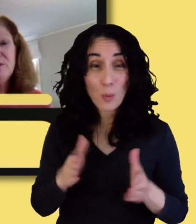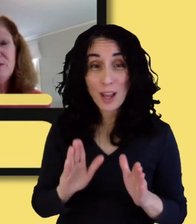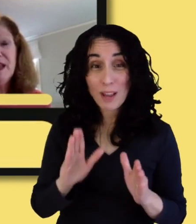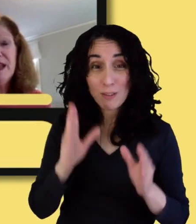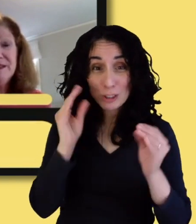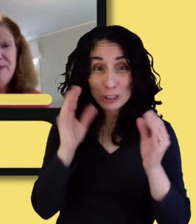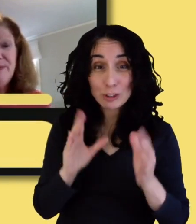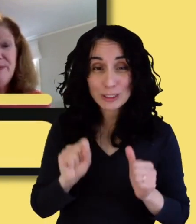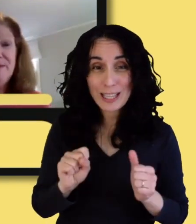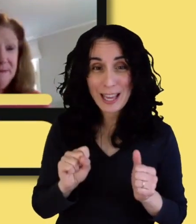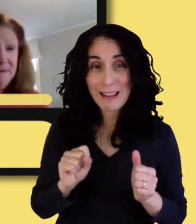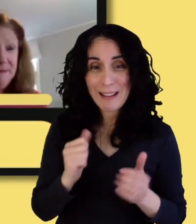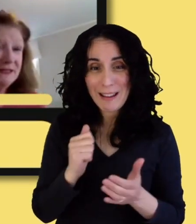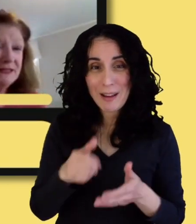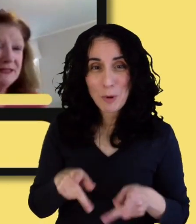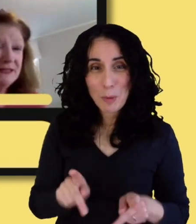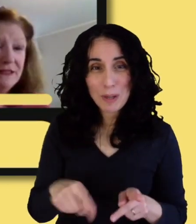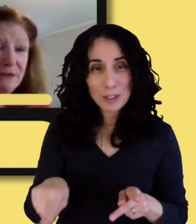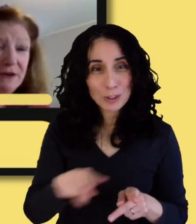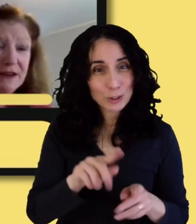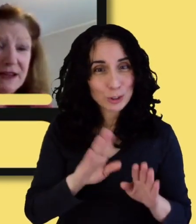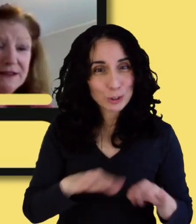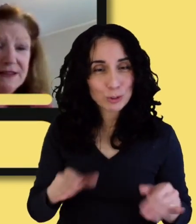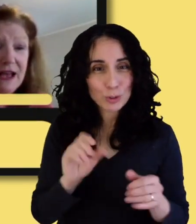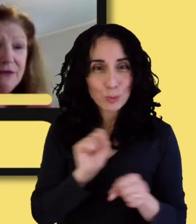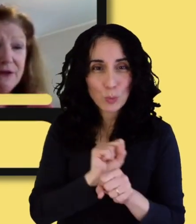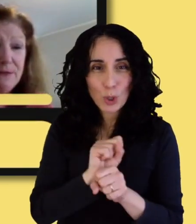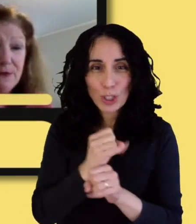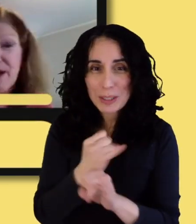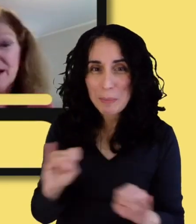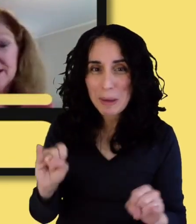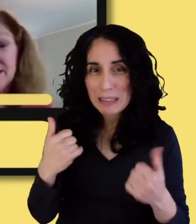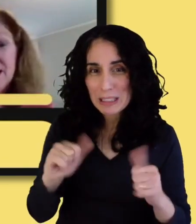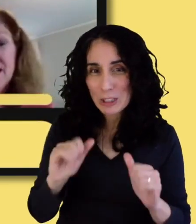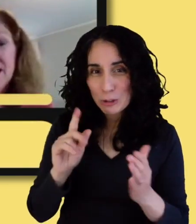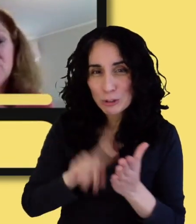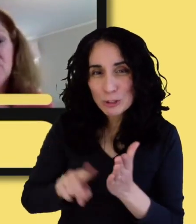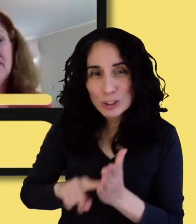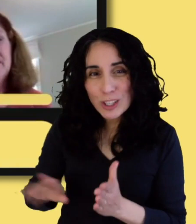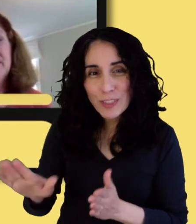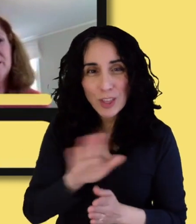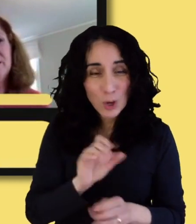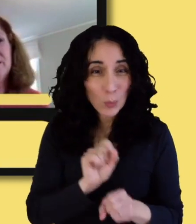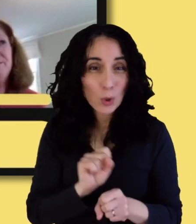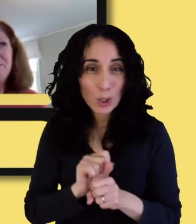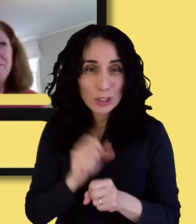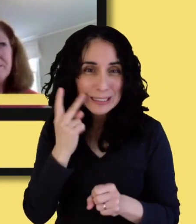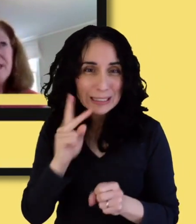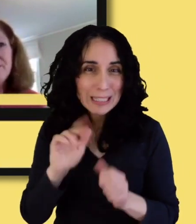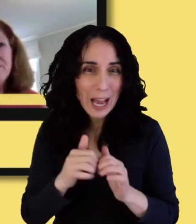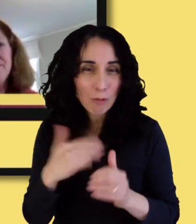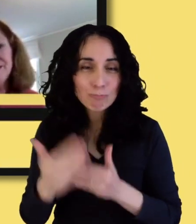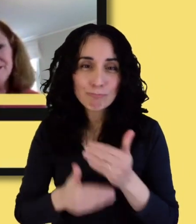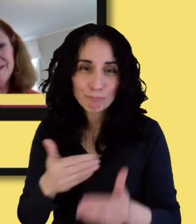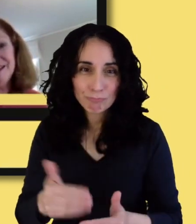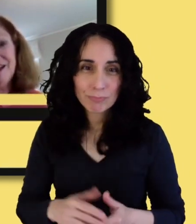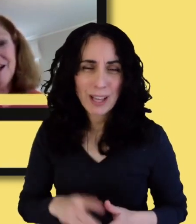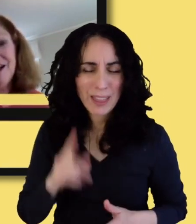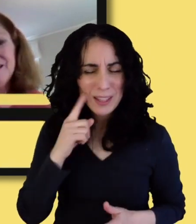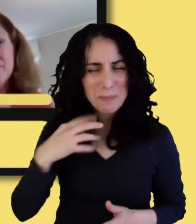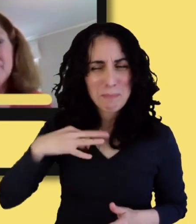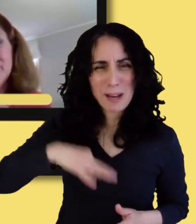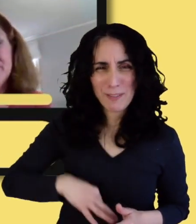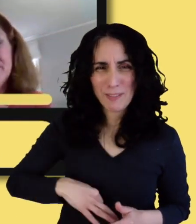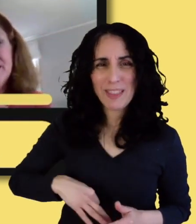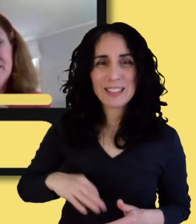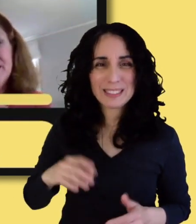children working independently, but be able to still check their work and see how they're progressing. So I think that there are some benefits to the technology